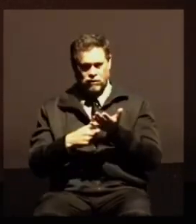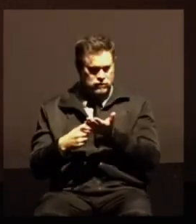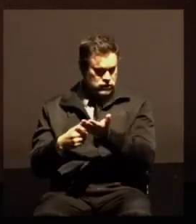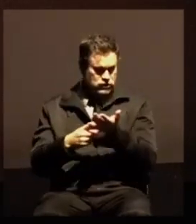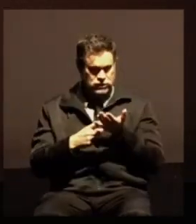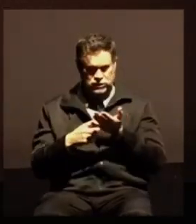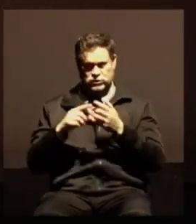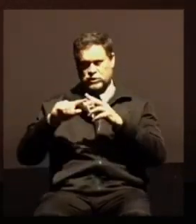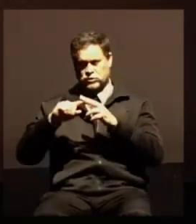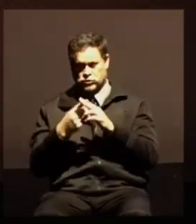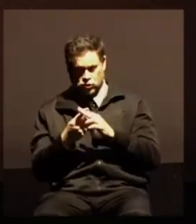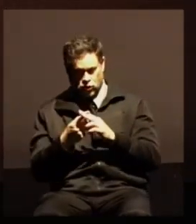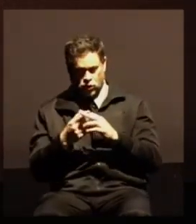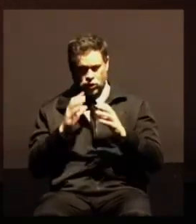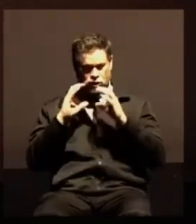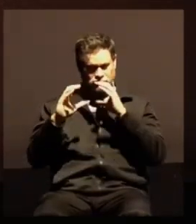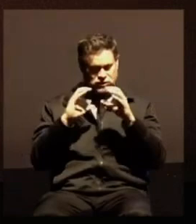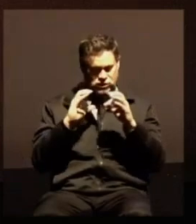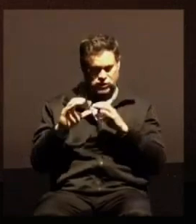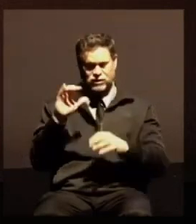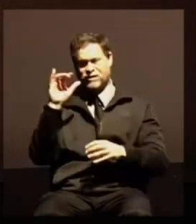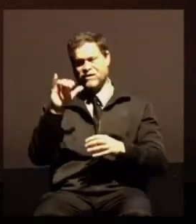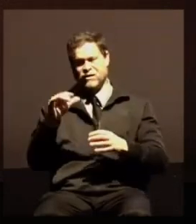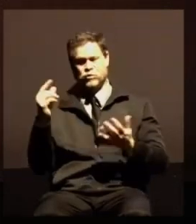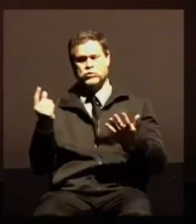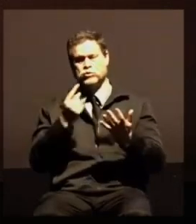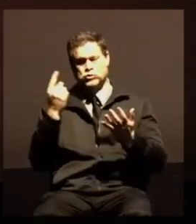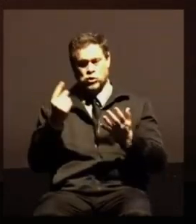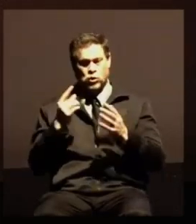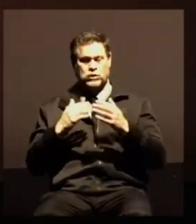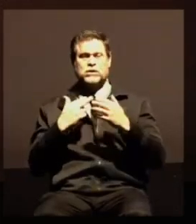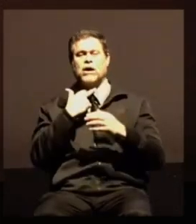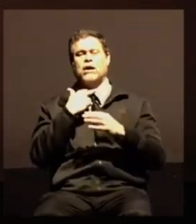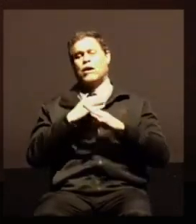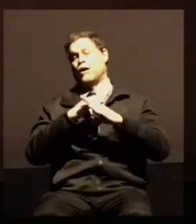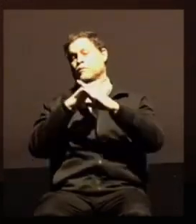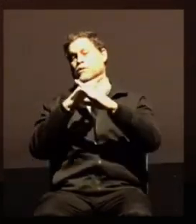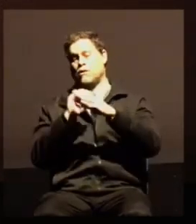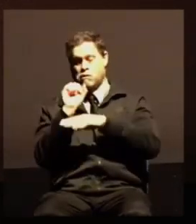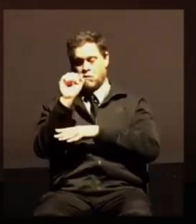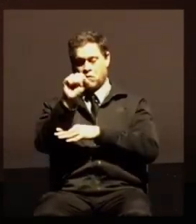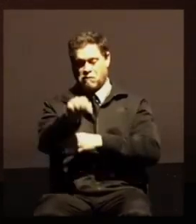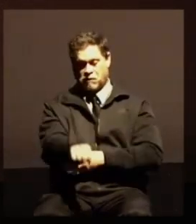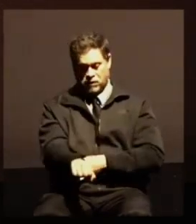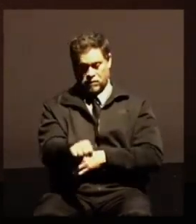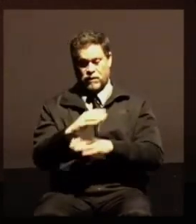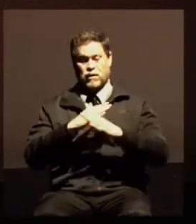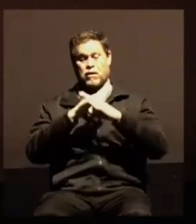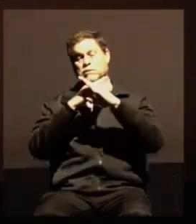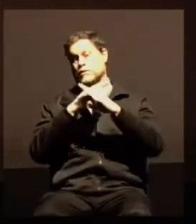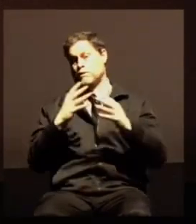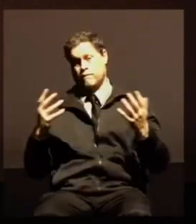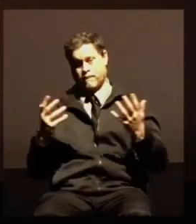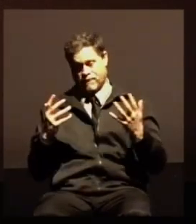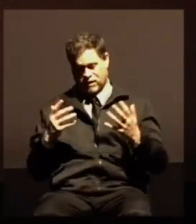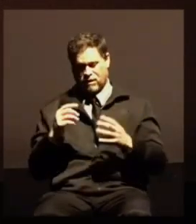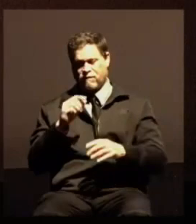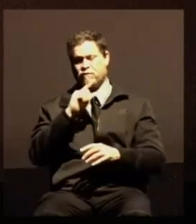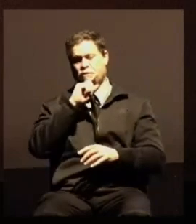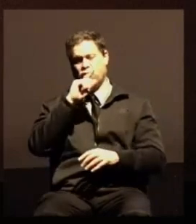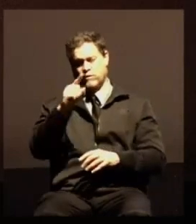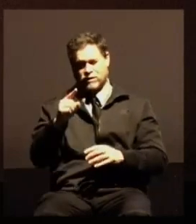how to start the conversation, you know? And that was always an obstacle for me as well. But I overcame that obstacle by really having